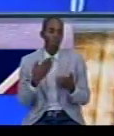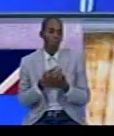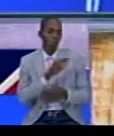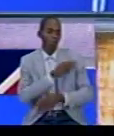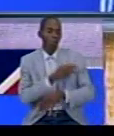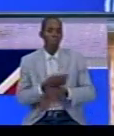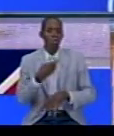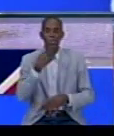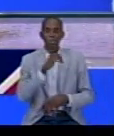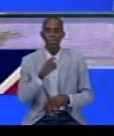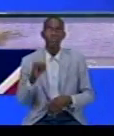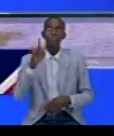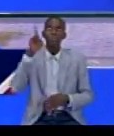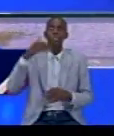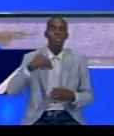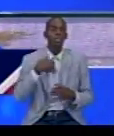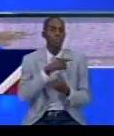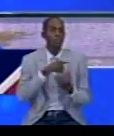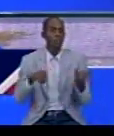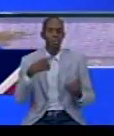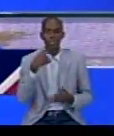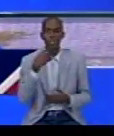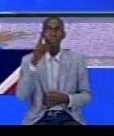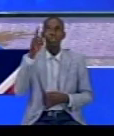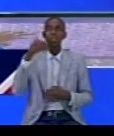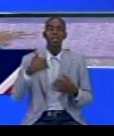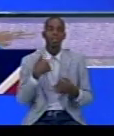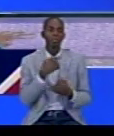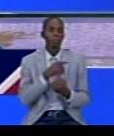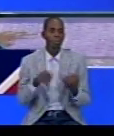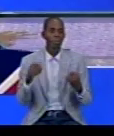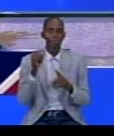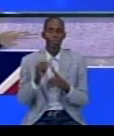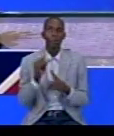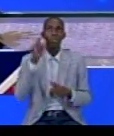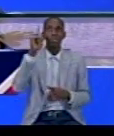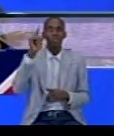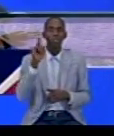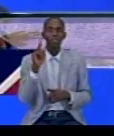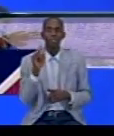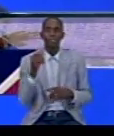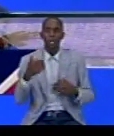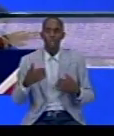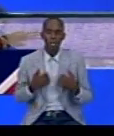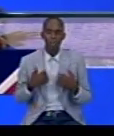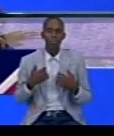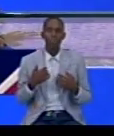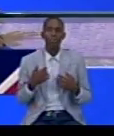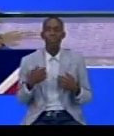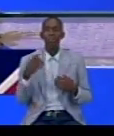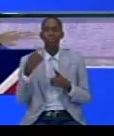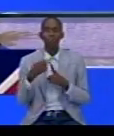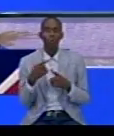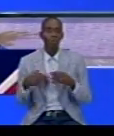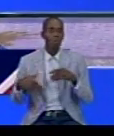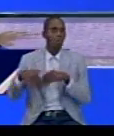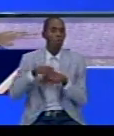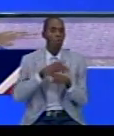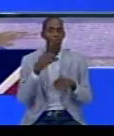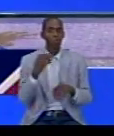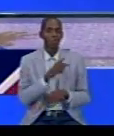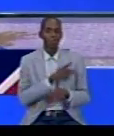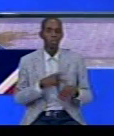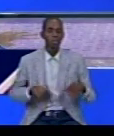he has the final say. He has the final word about the dominions and the kingdoms of this world. And he